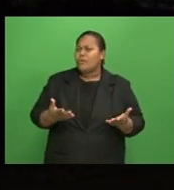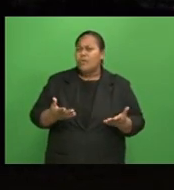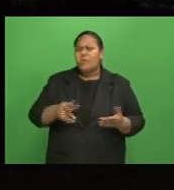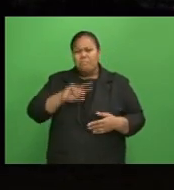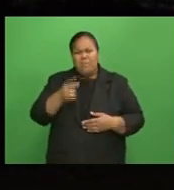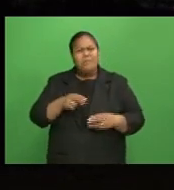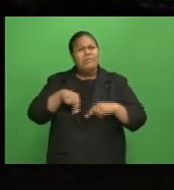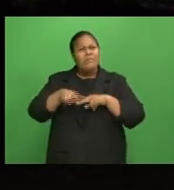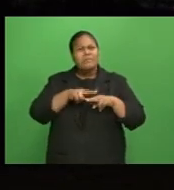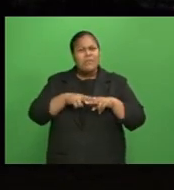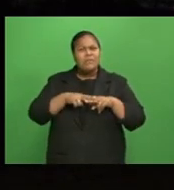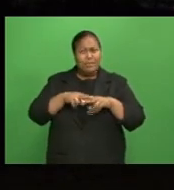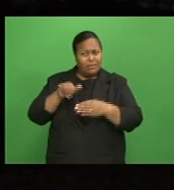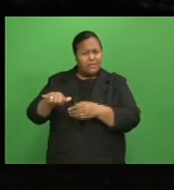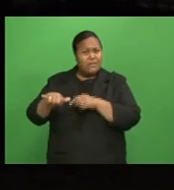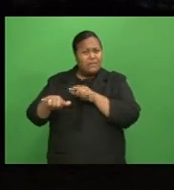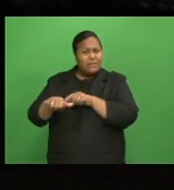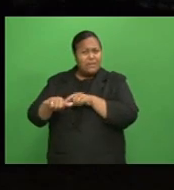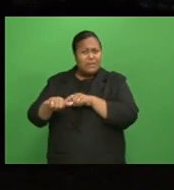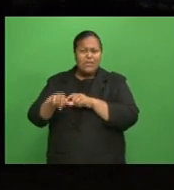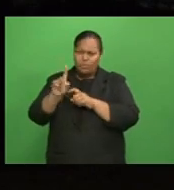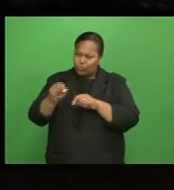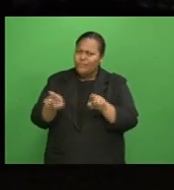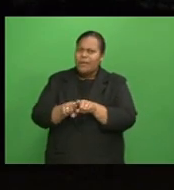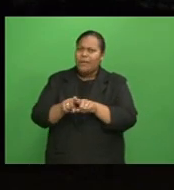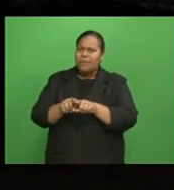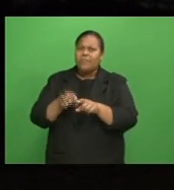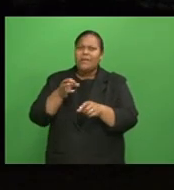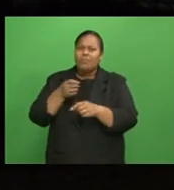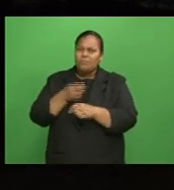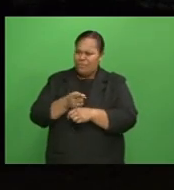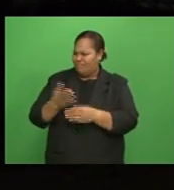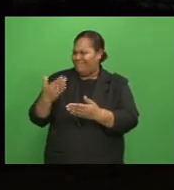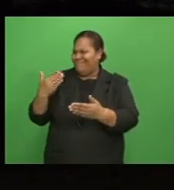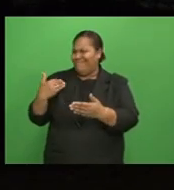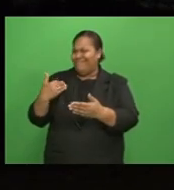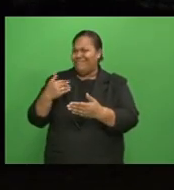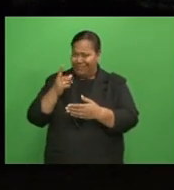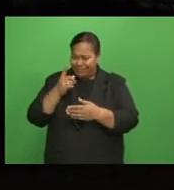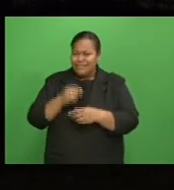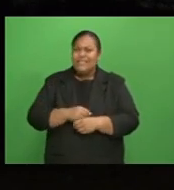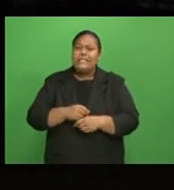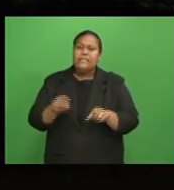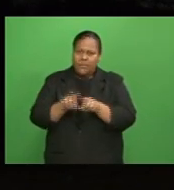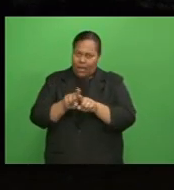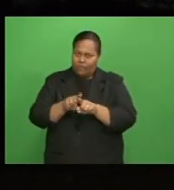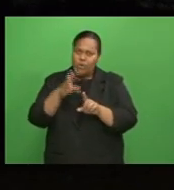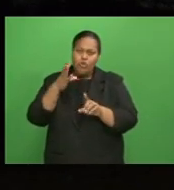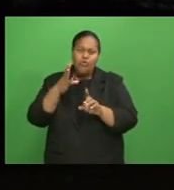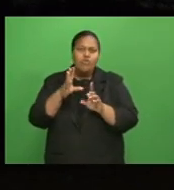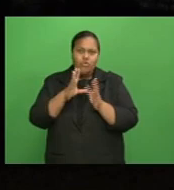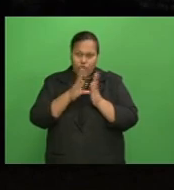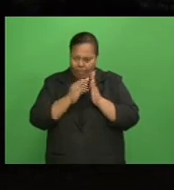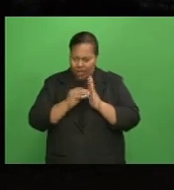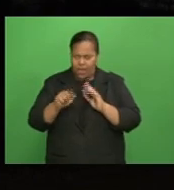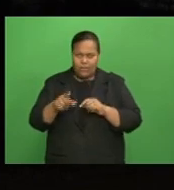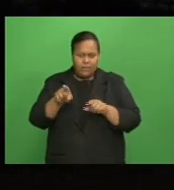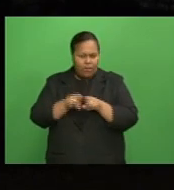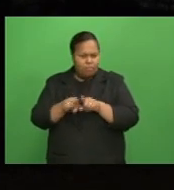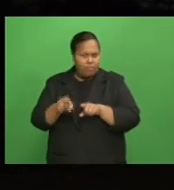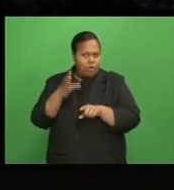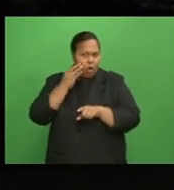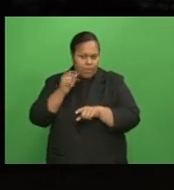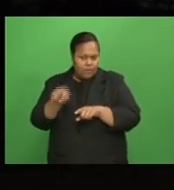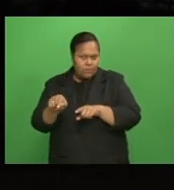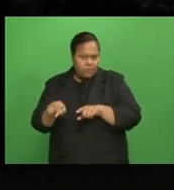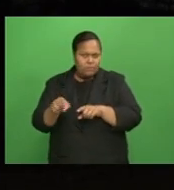Fiji Airways did a few weeks ago. Anthony also claims a copycat termination of workers is a